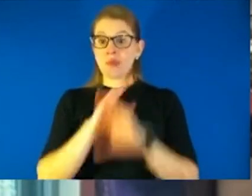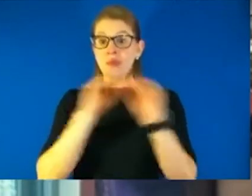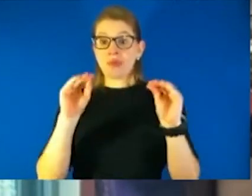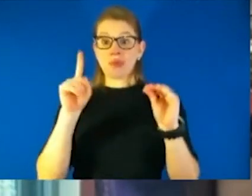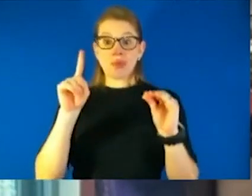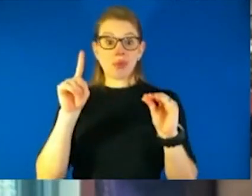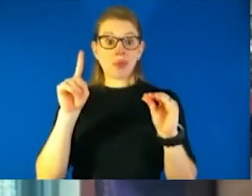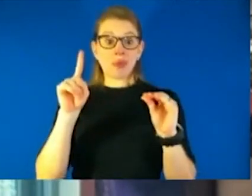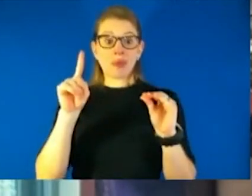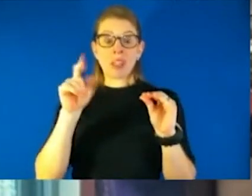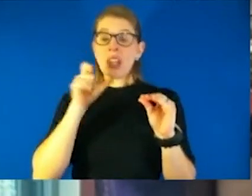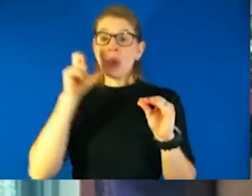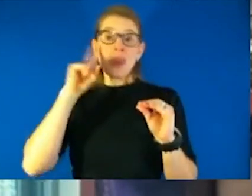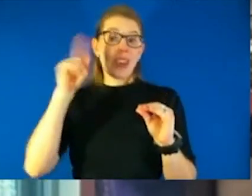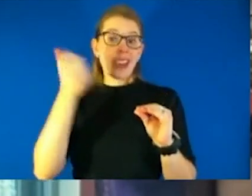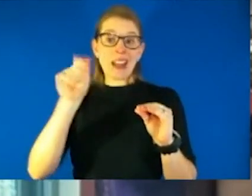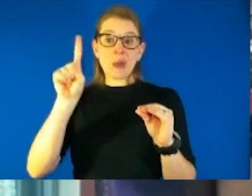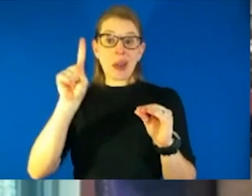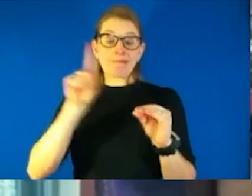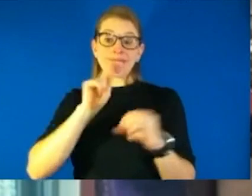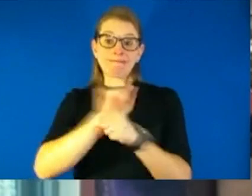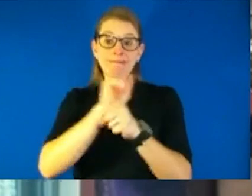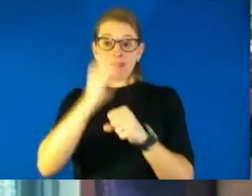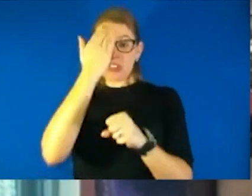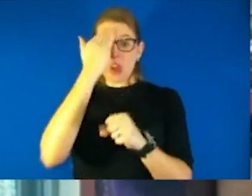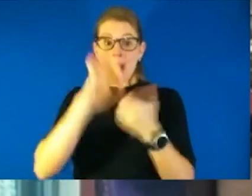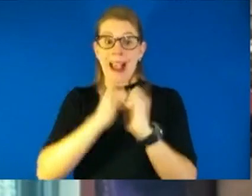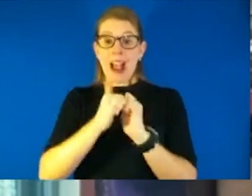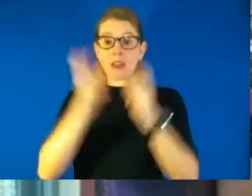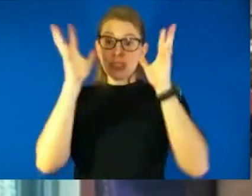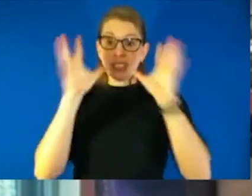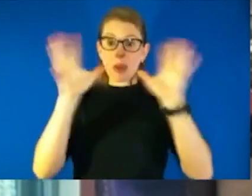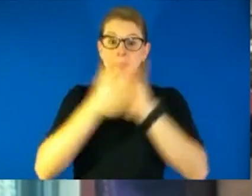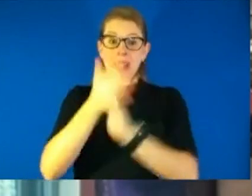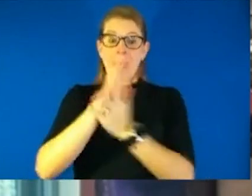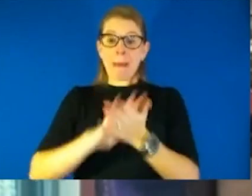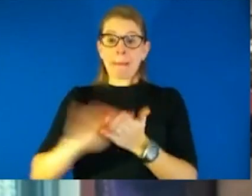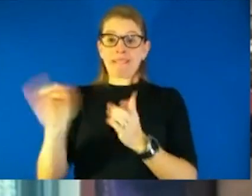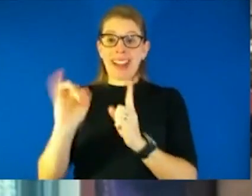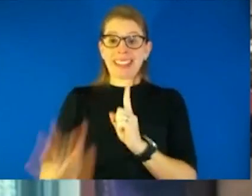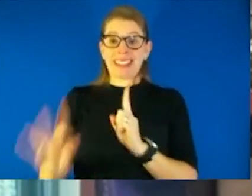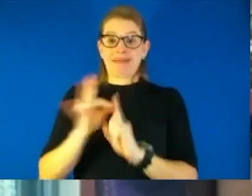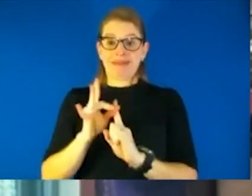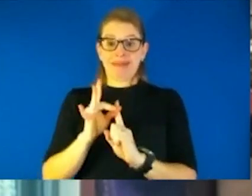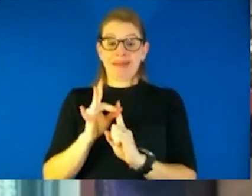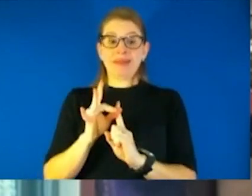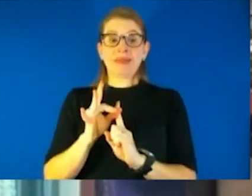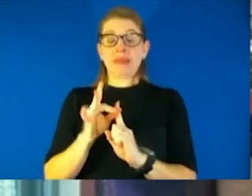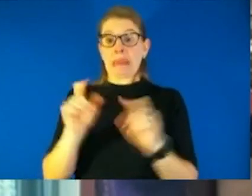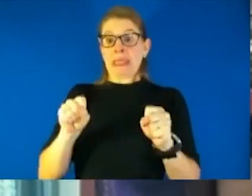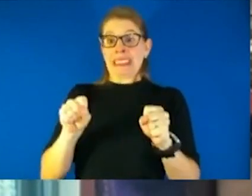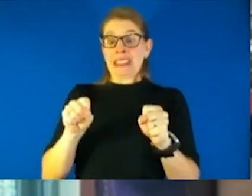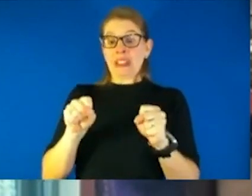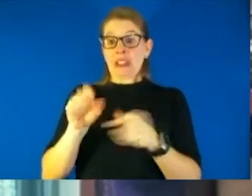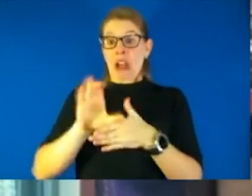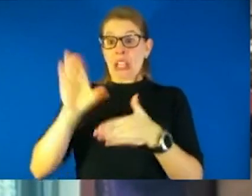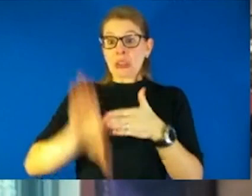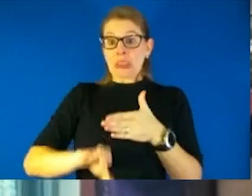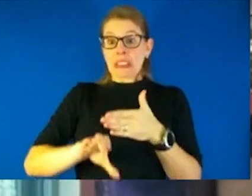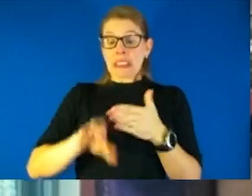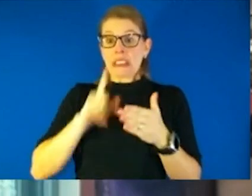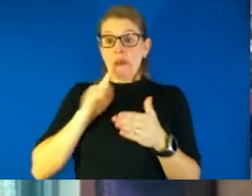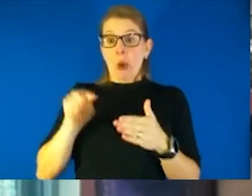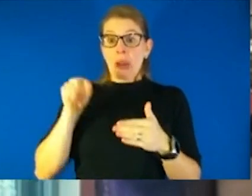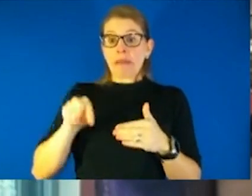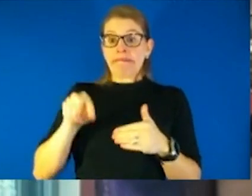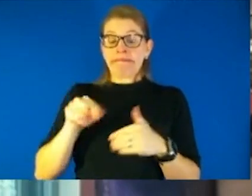I don't think anybody really knows how these deer are becoming infected and what the potential consequences are of